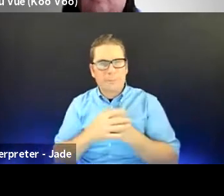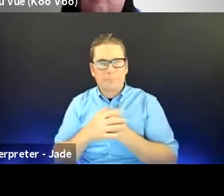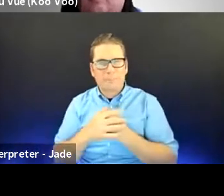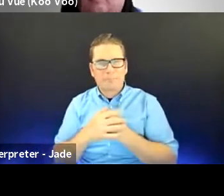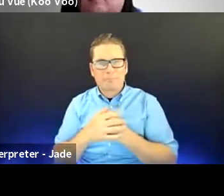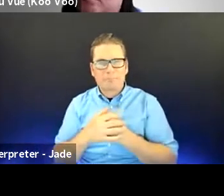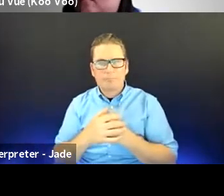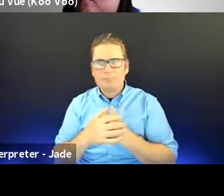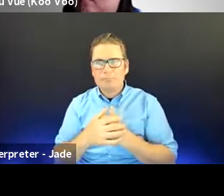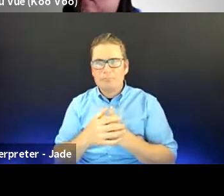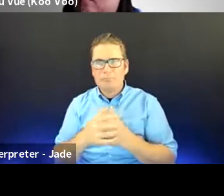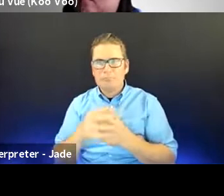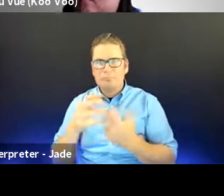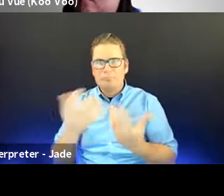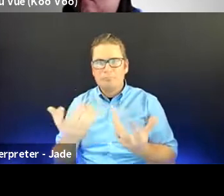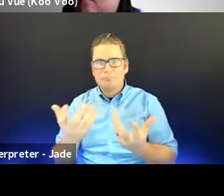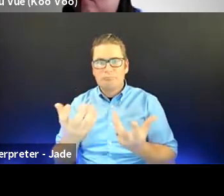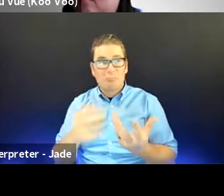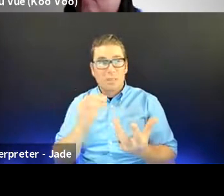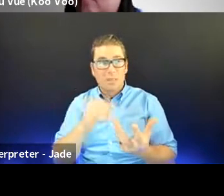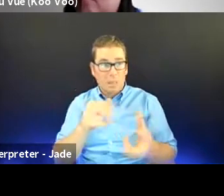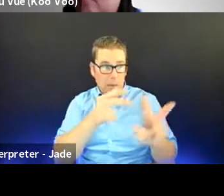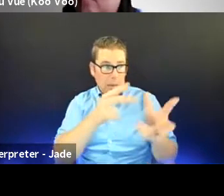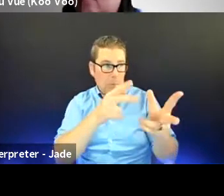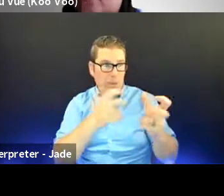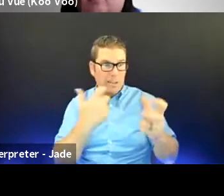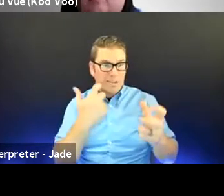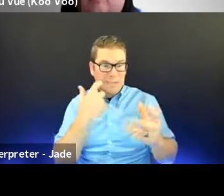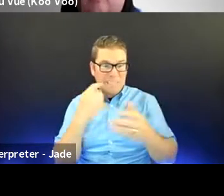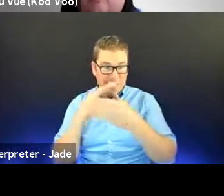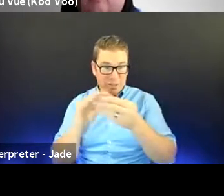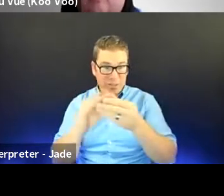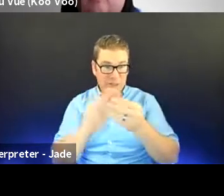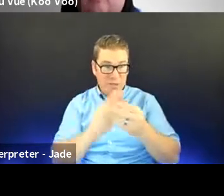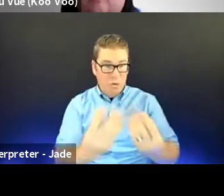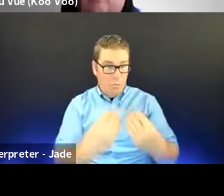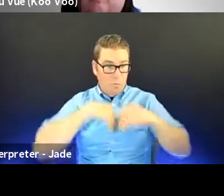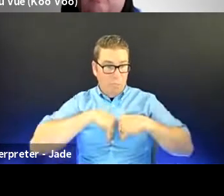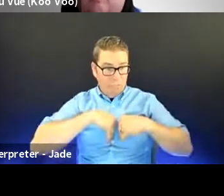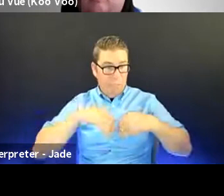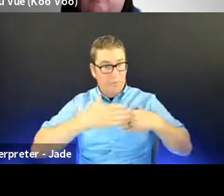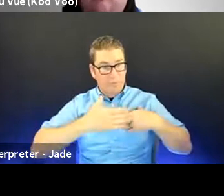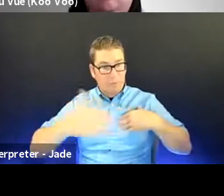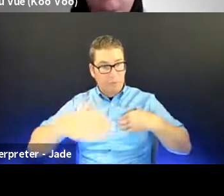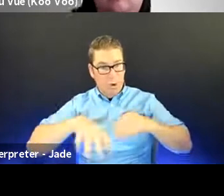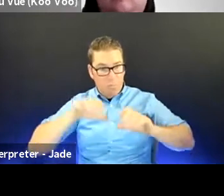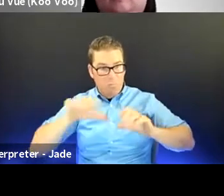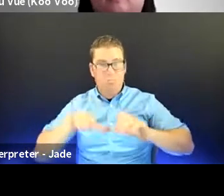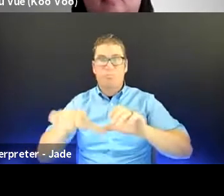and use it to your best, you know, ability to improve your status, improve your ability to be in